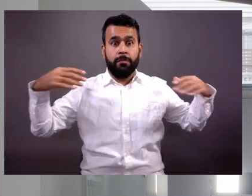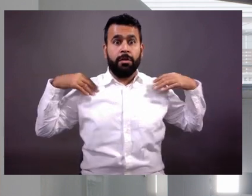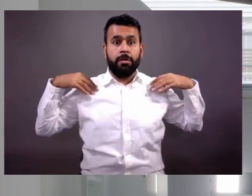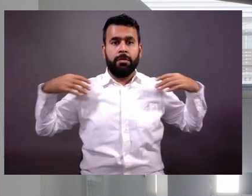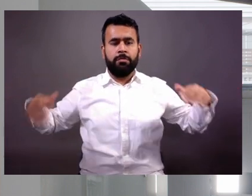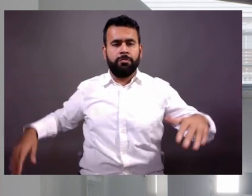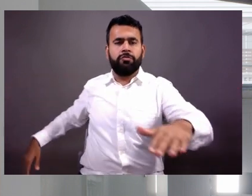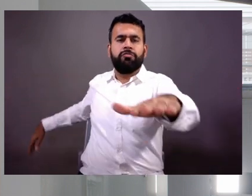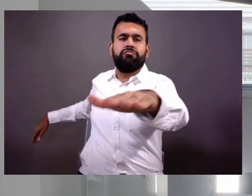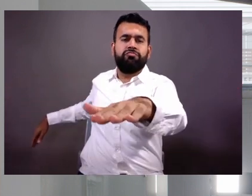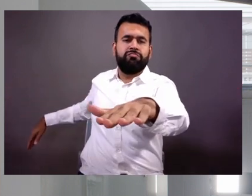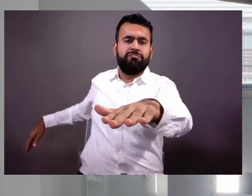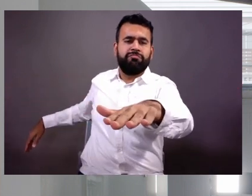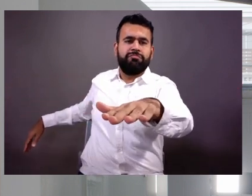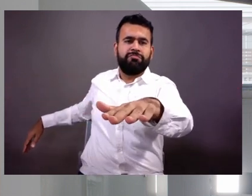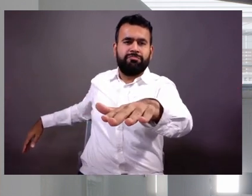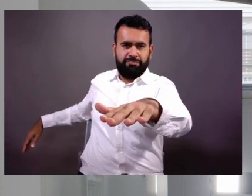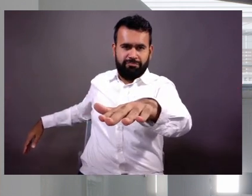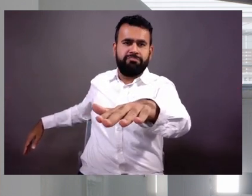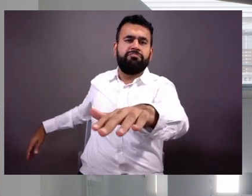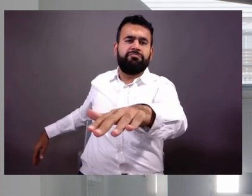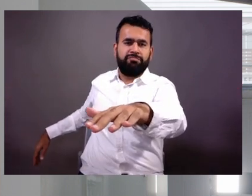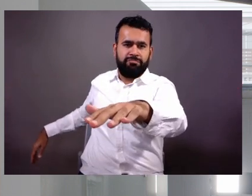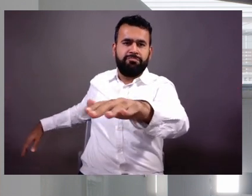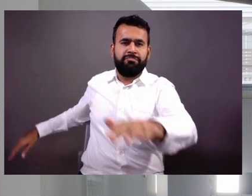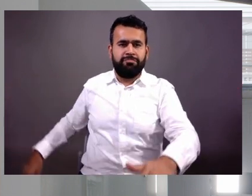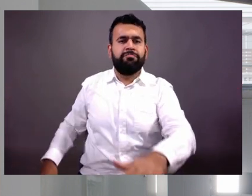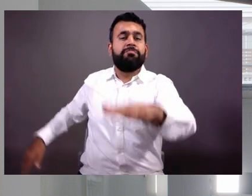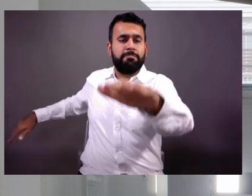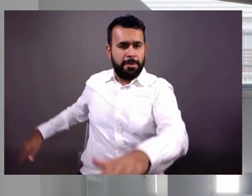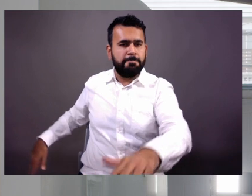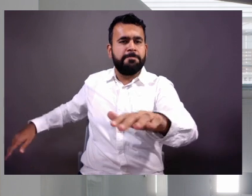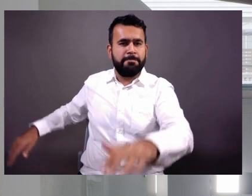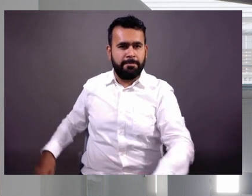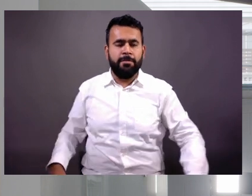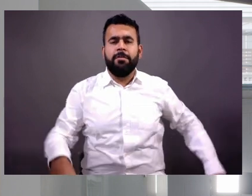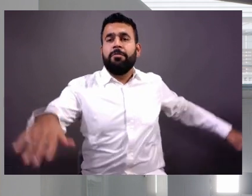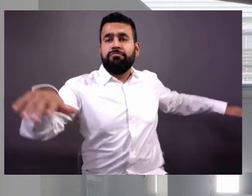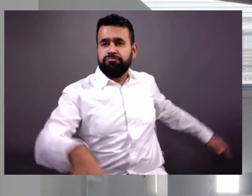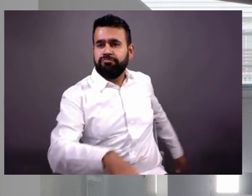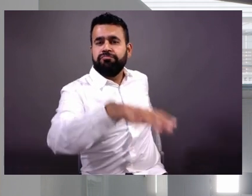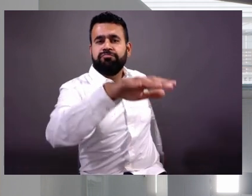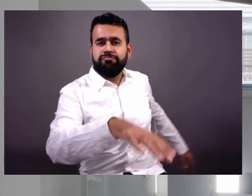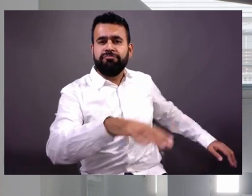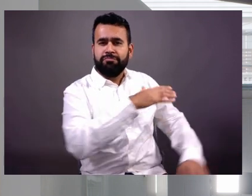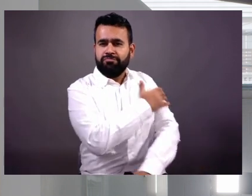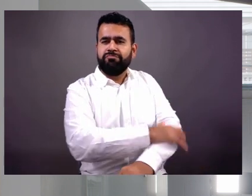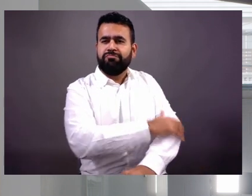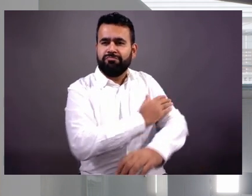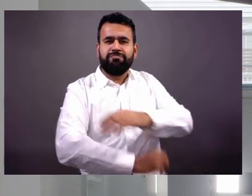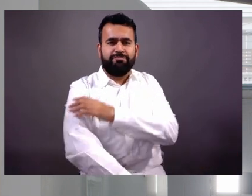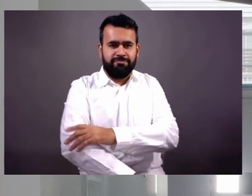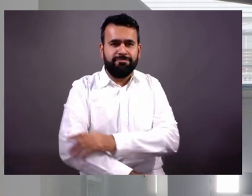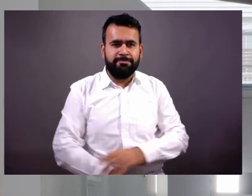form. And then your arms are moving back. Like this arm is going back and then it's switching,